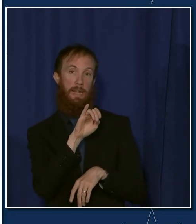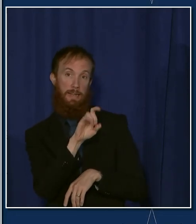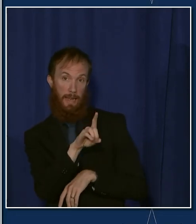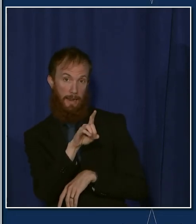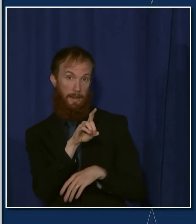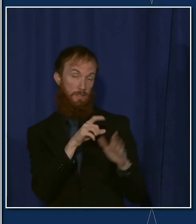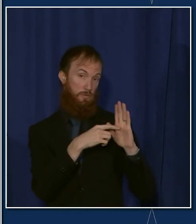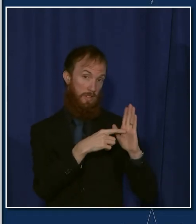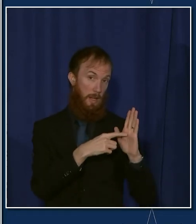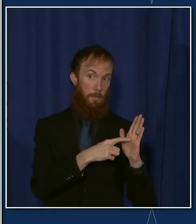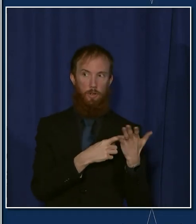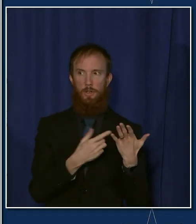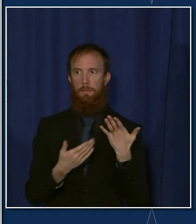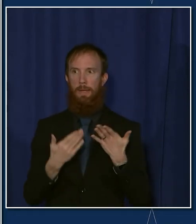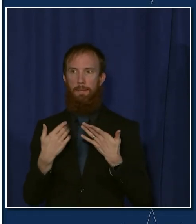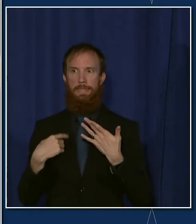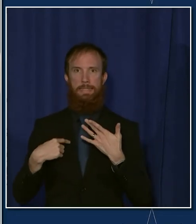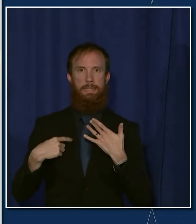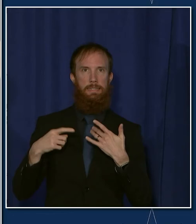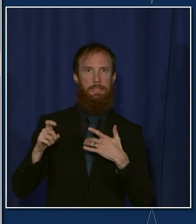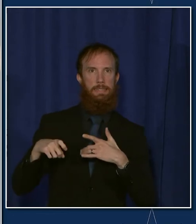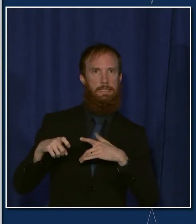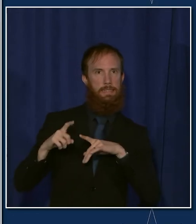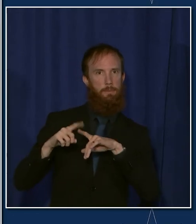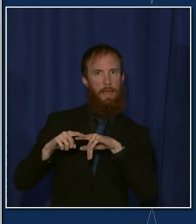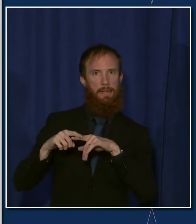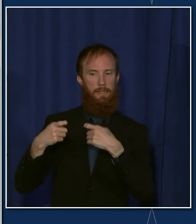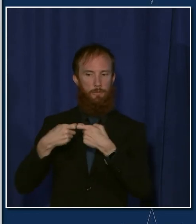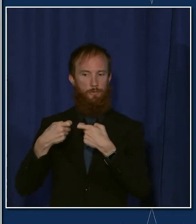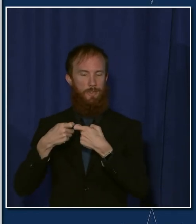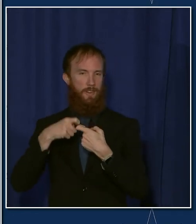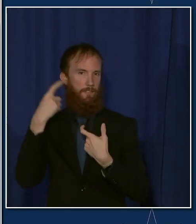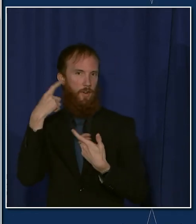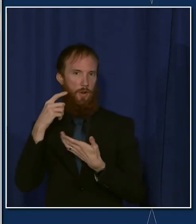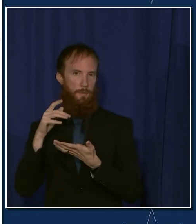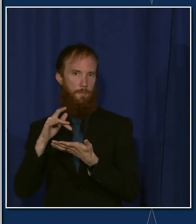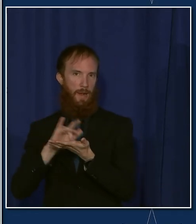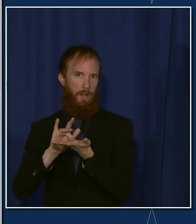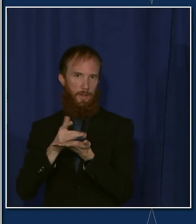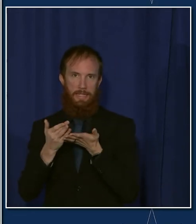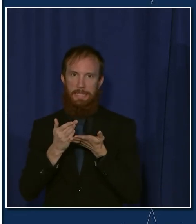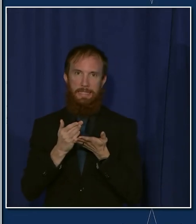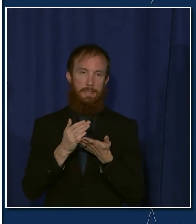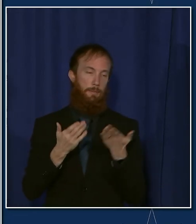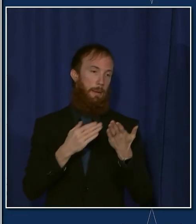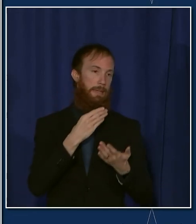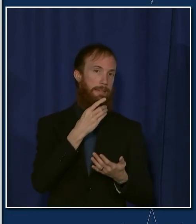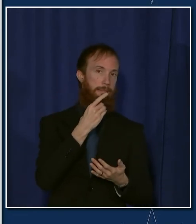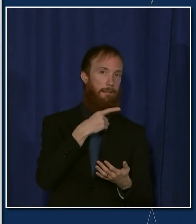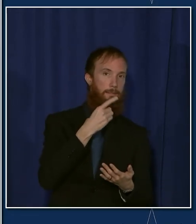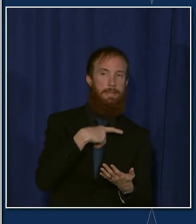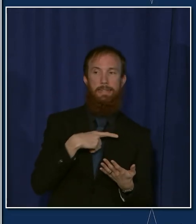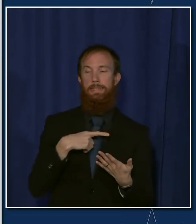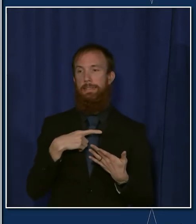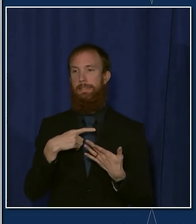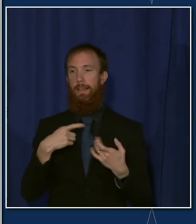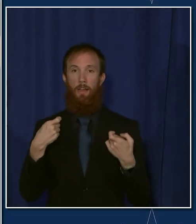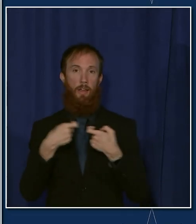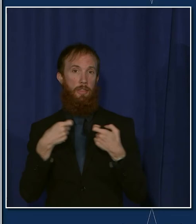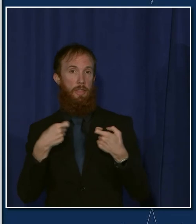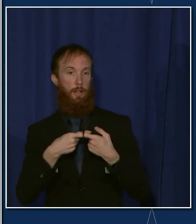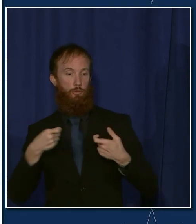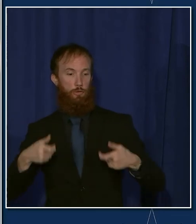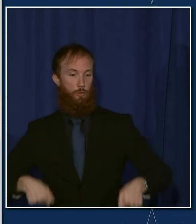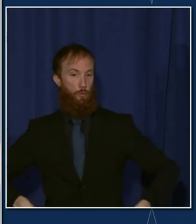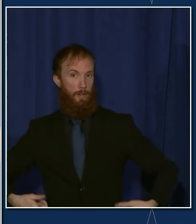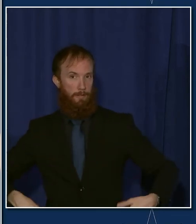on electricity for medical needs, whether that's for diabetes or electric wheelchairs, et cetera. And in the same kind of way,